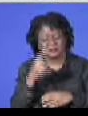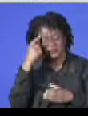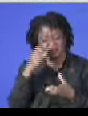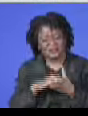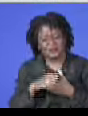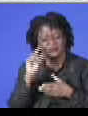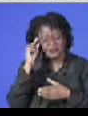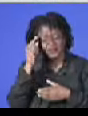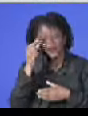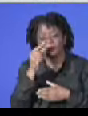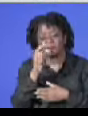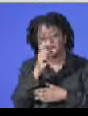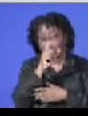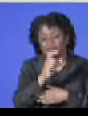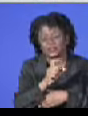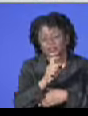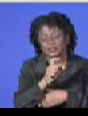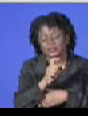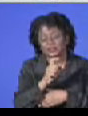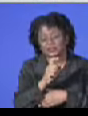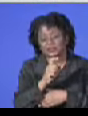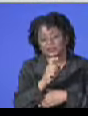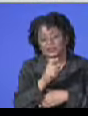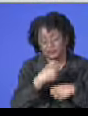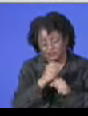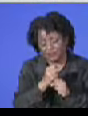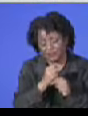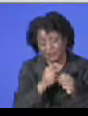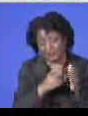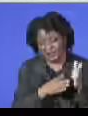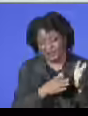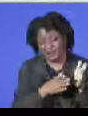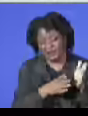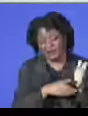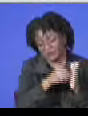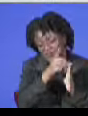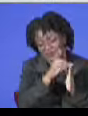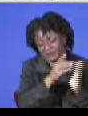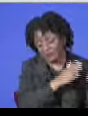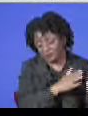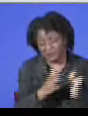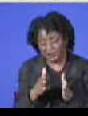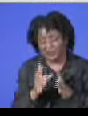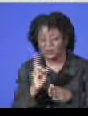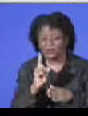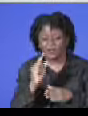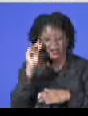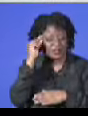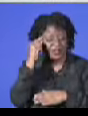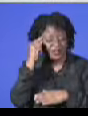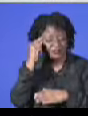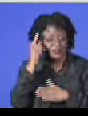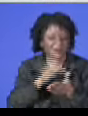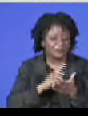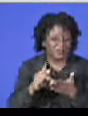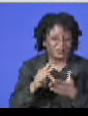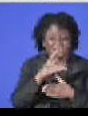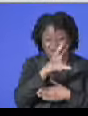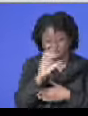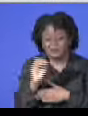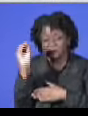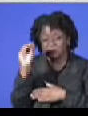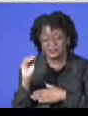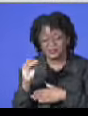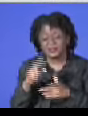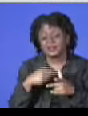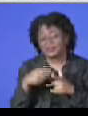opinion, come up with a plan where the government pay 50% and then the